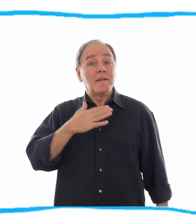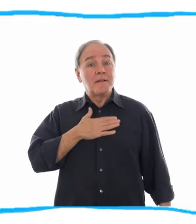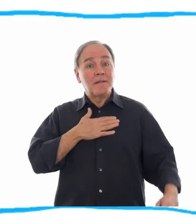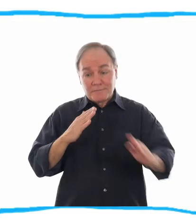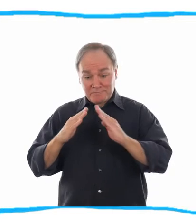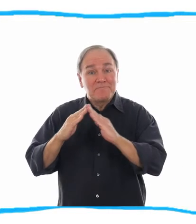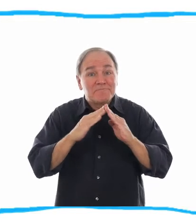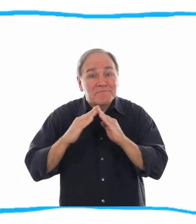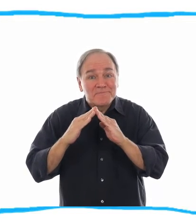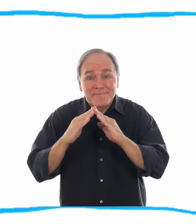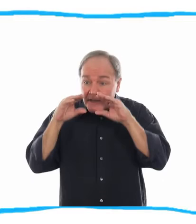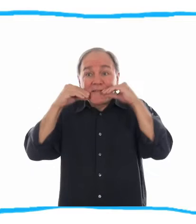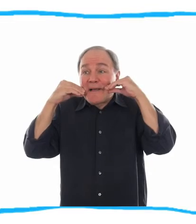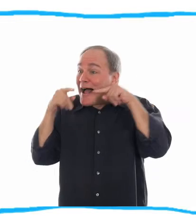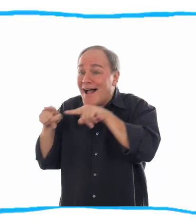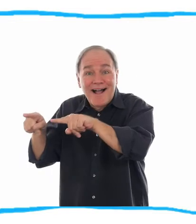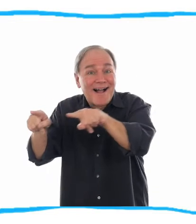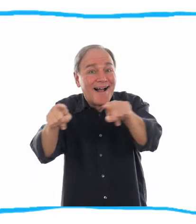Claymation animals and children singing.